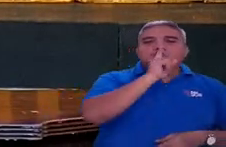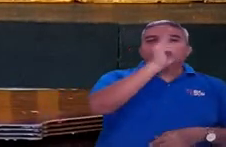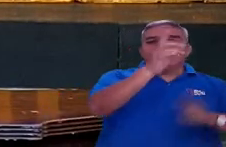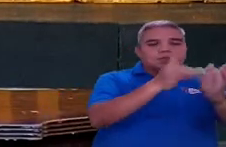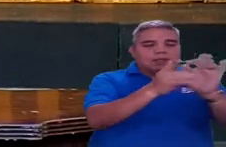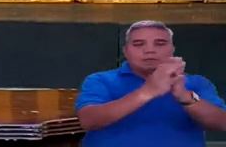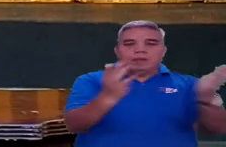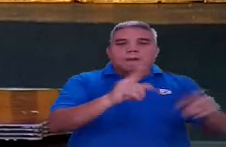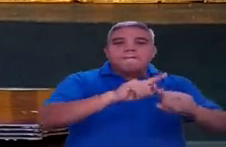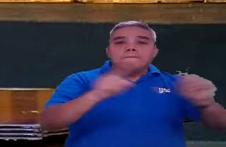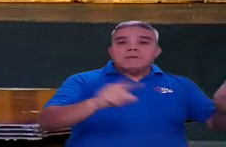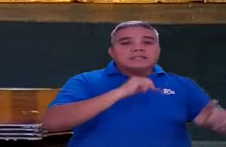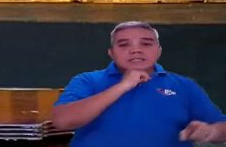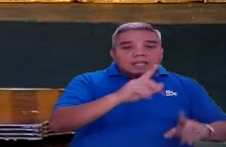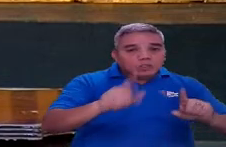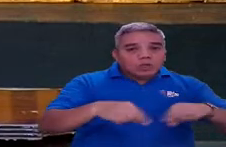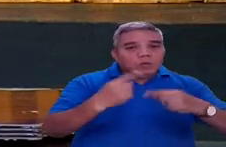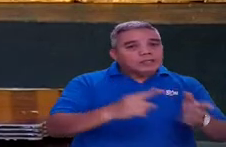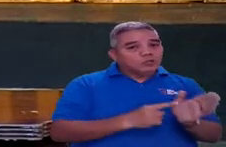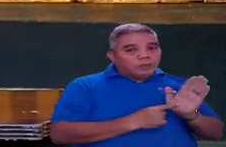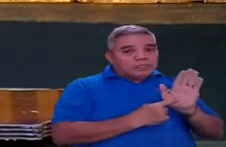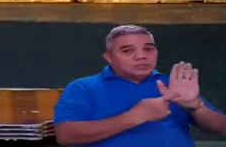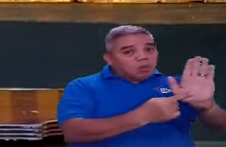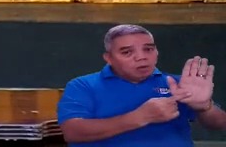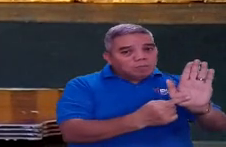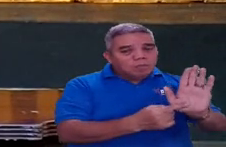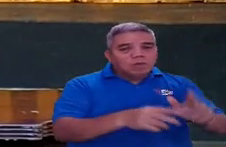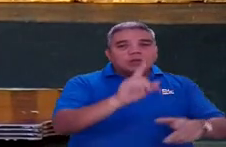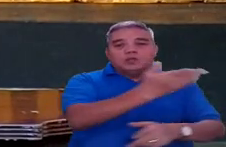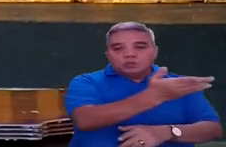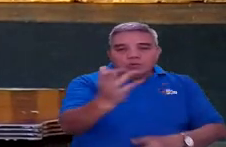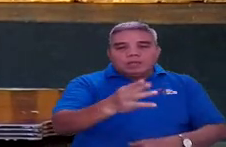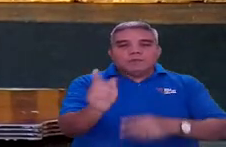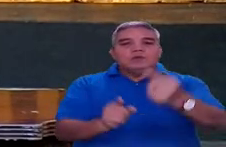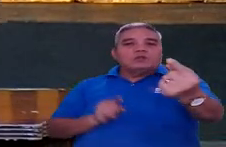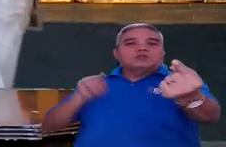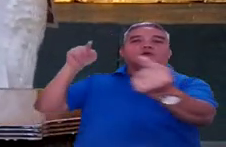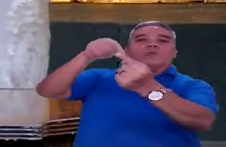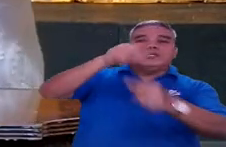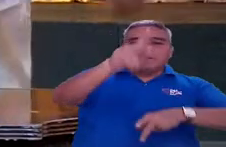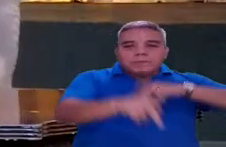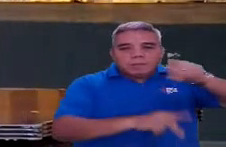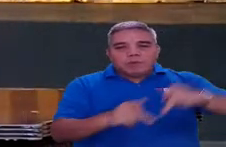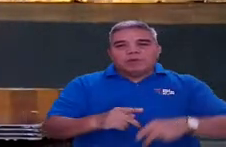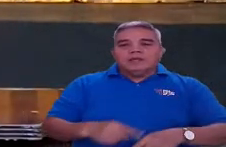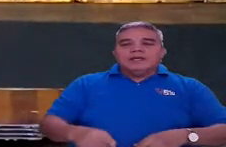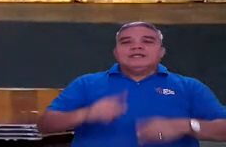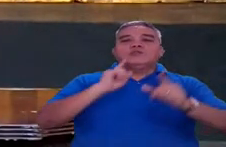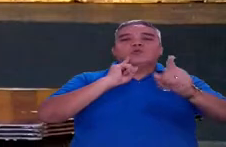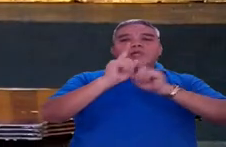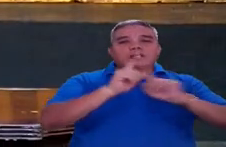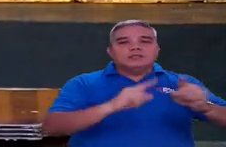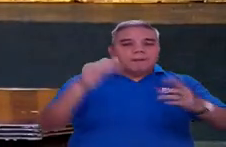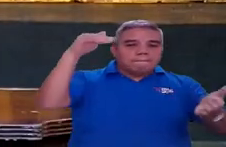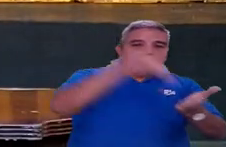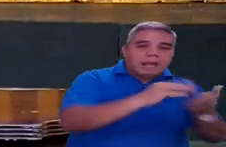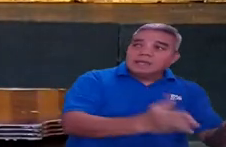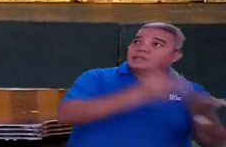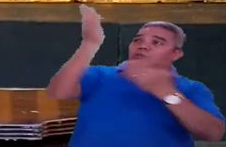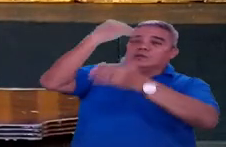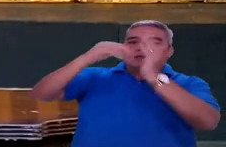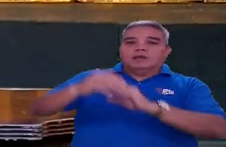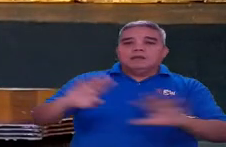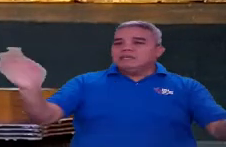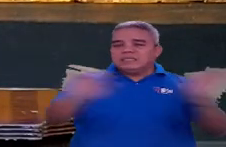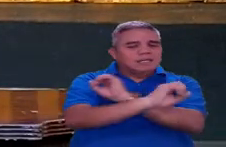in the Bible, but it's not going to result for them to reach people, to reconcile them back to God.